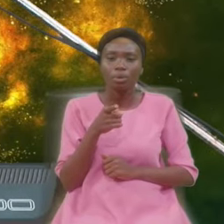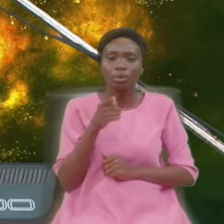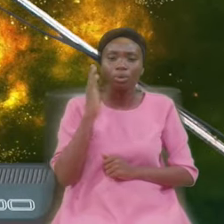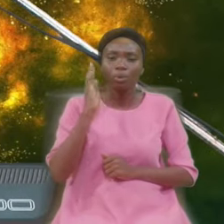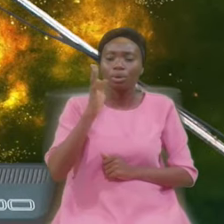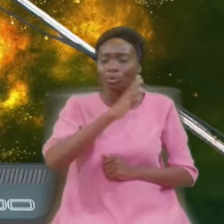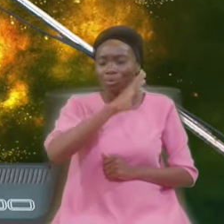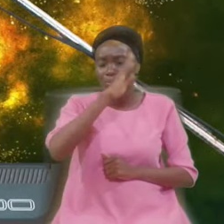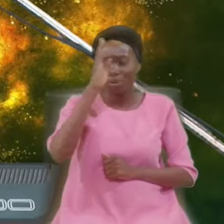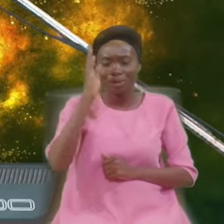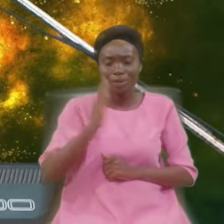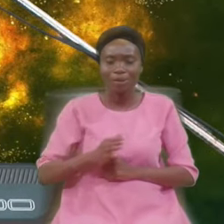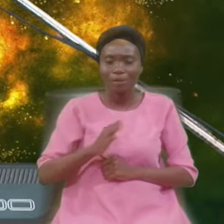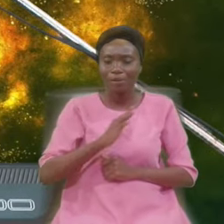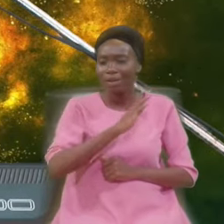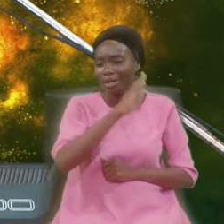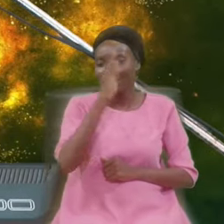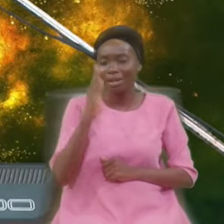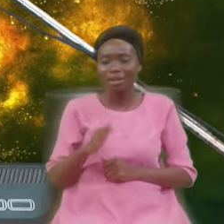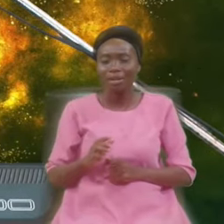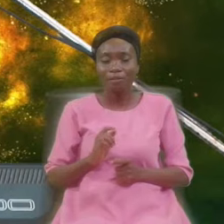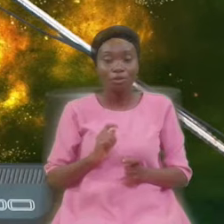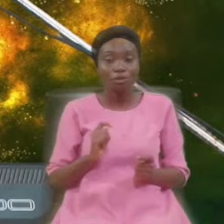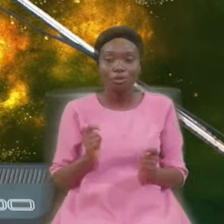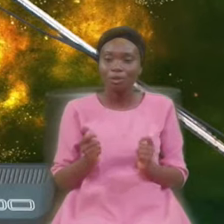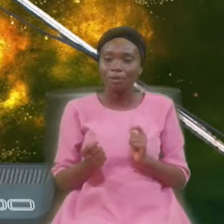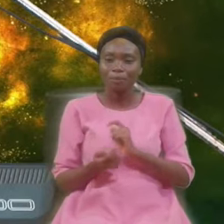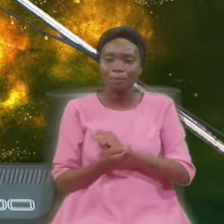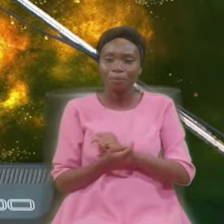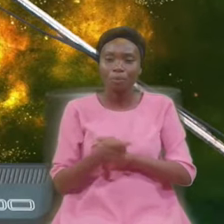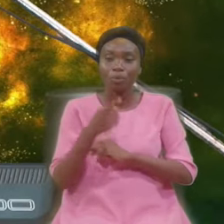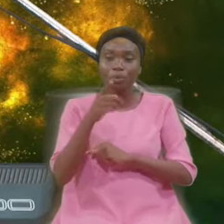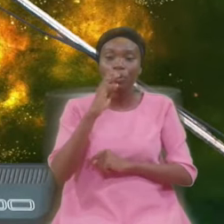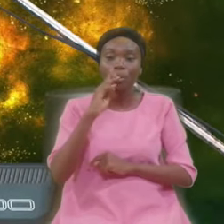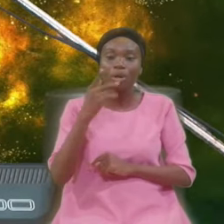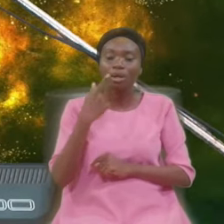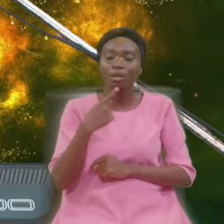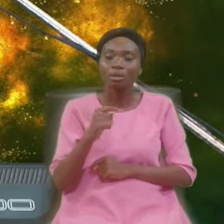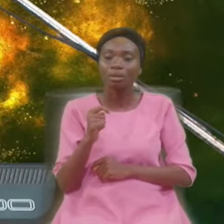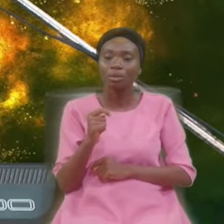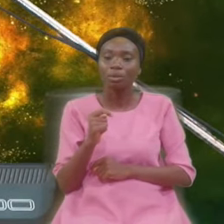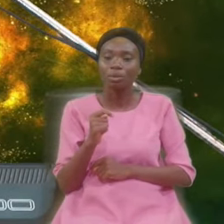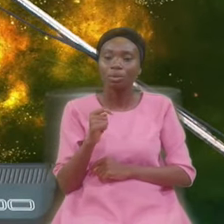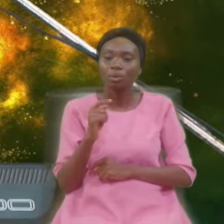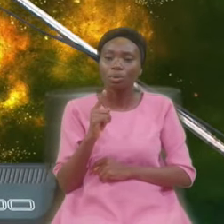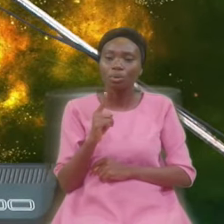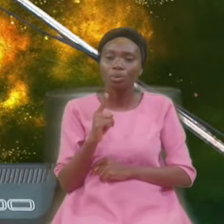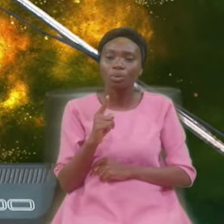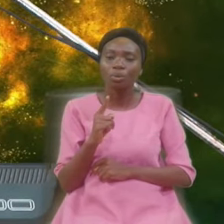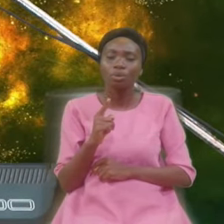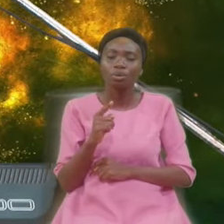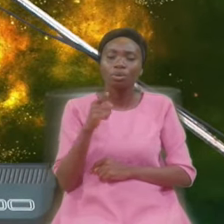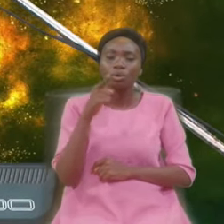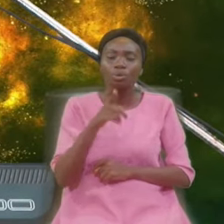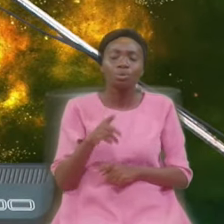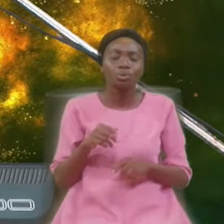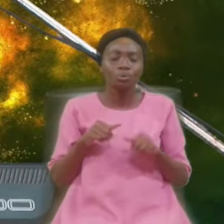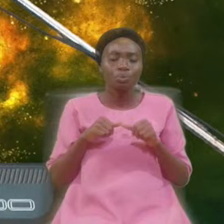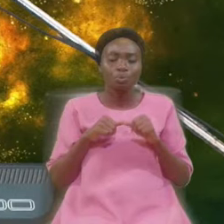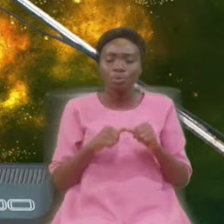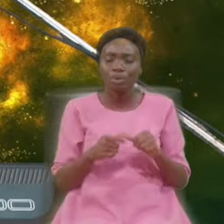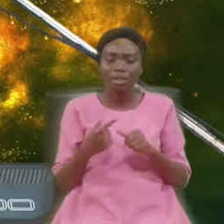rainbow change. You are the Lord. You remain